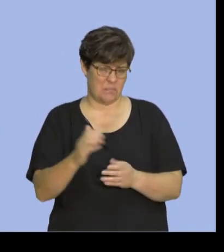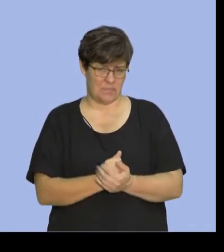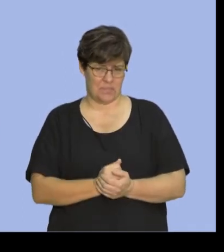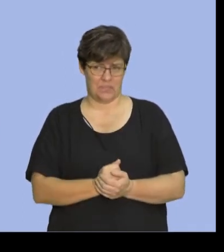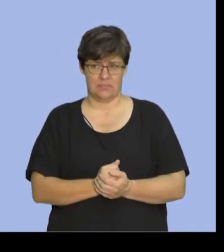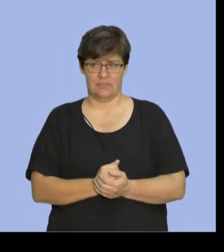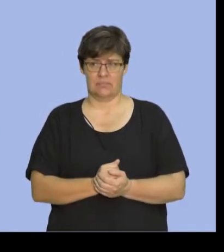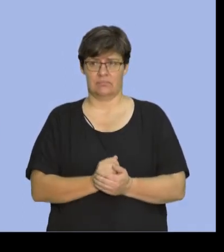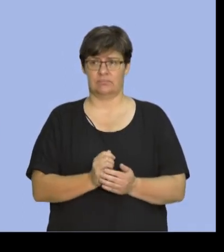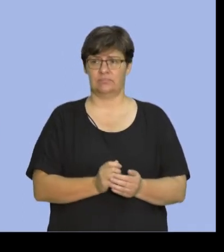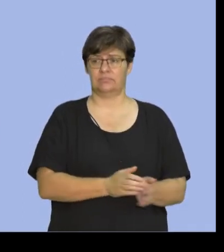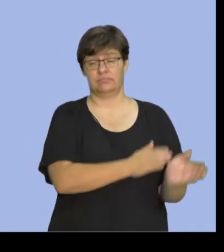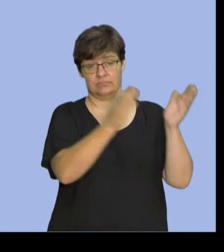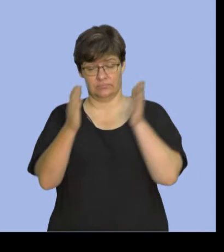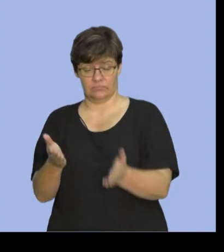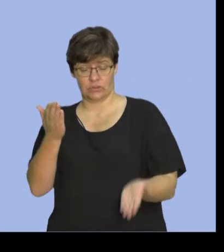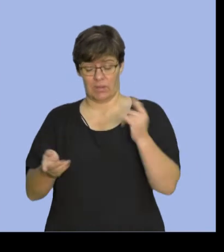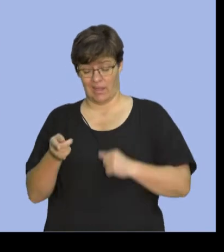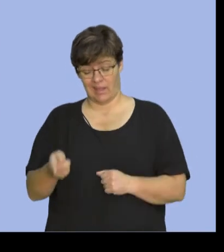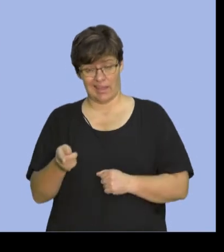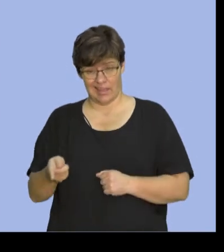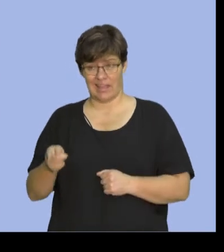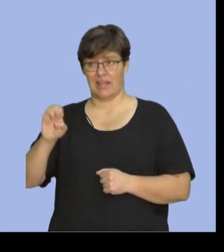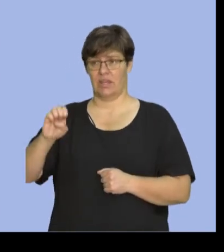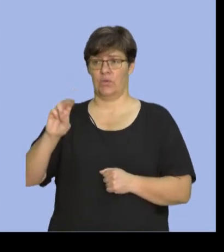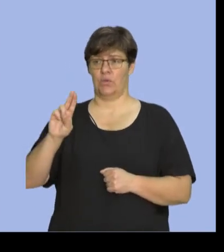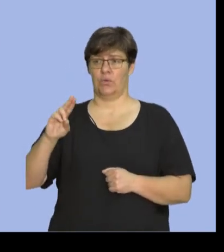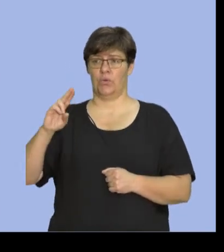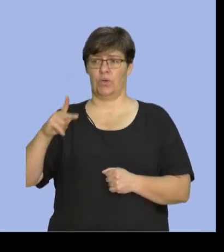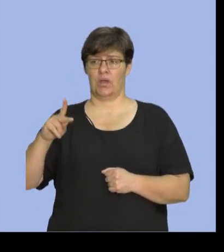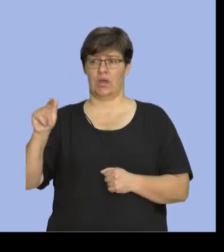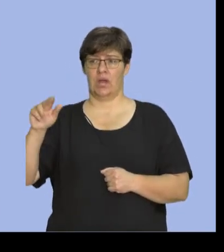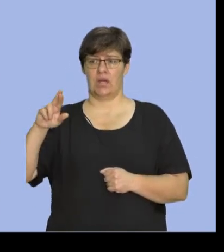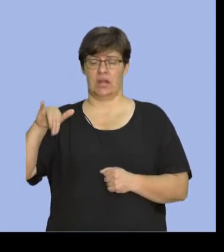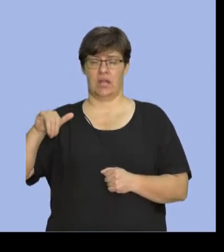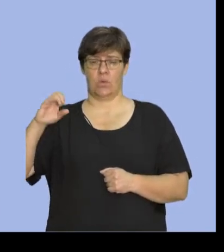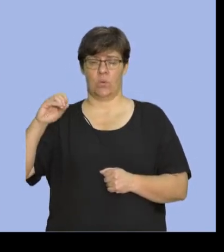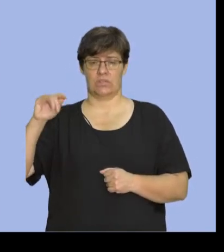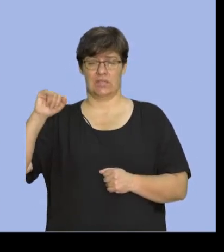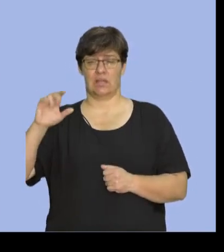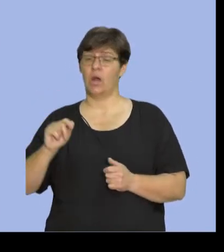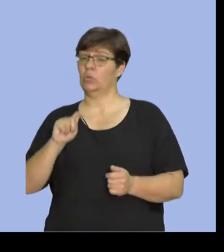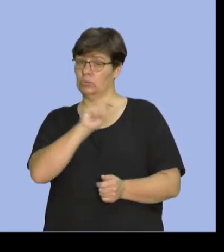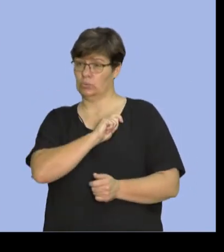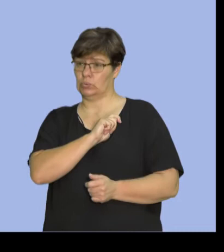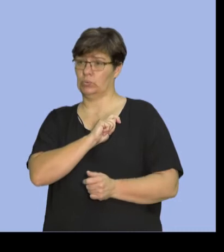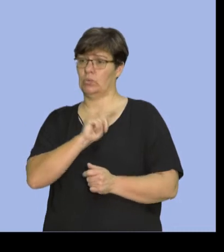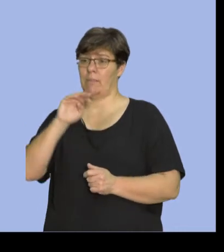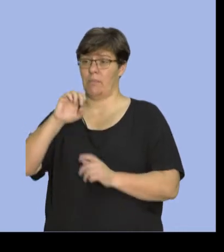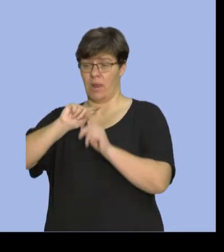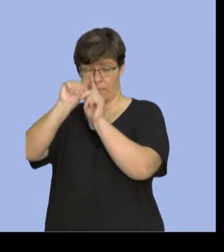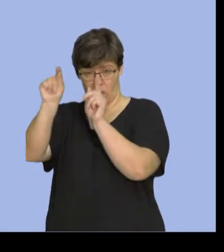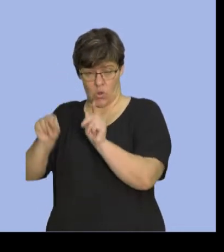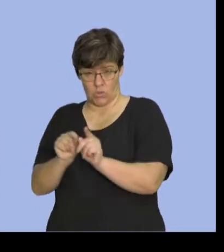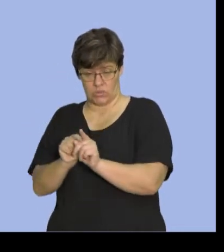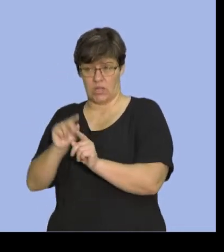If we compare that to the characteristics of your eukaryotic cells, these have a true membrane-bound nucleus. They have structures that are surrounded by